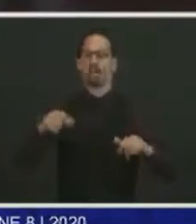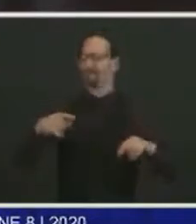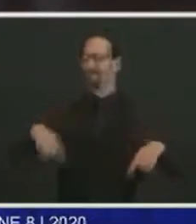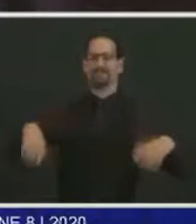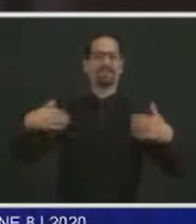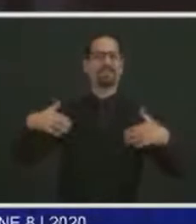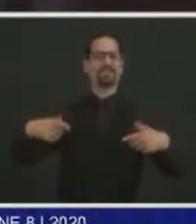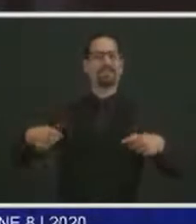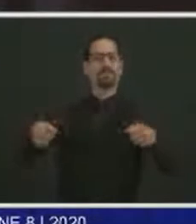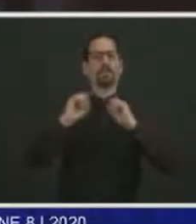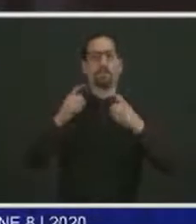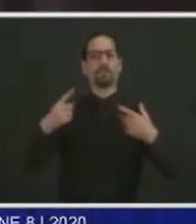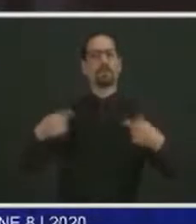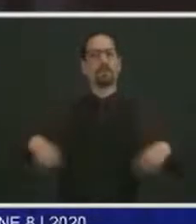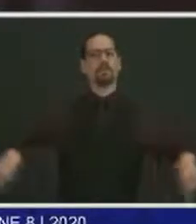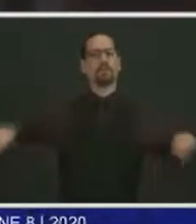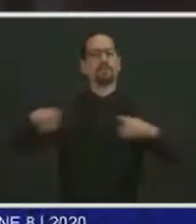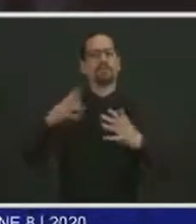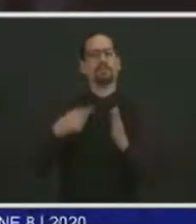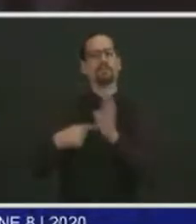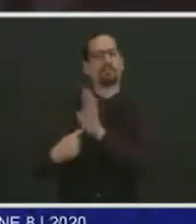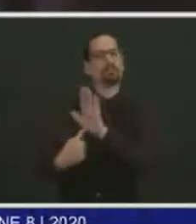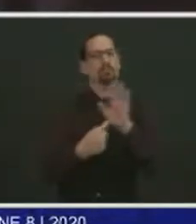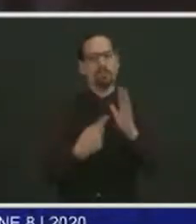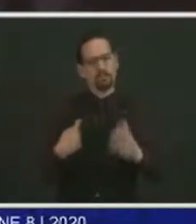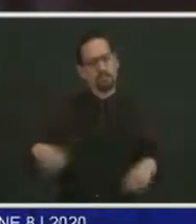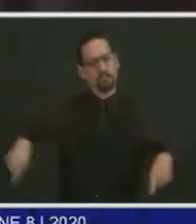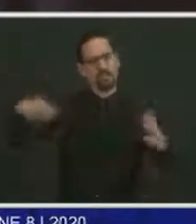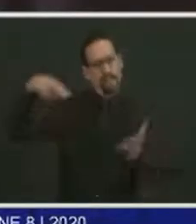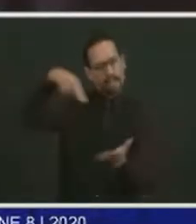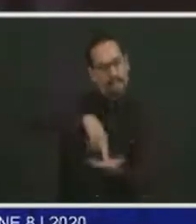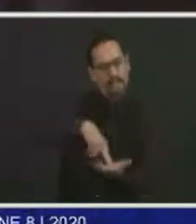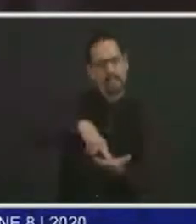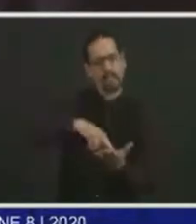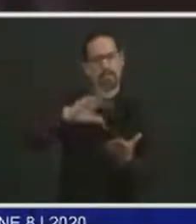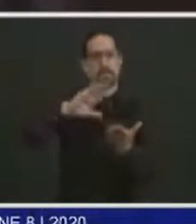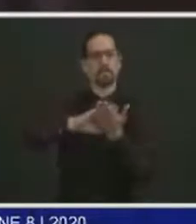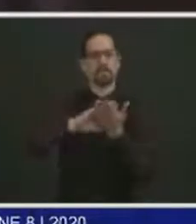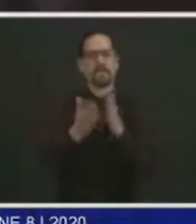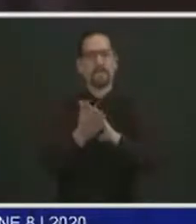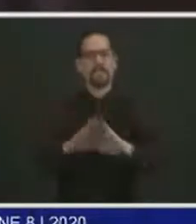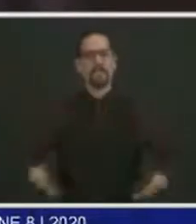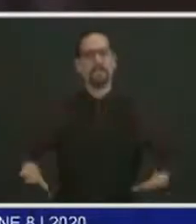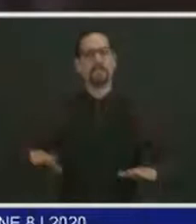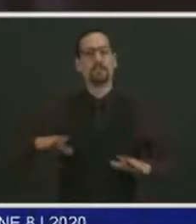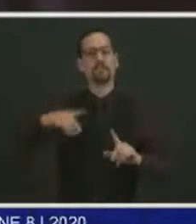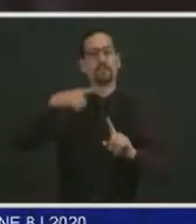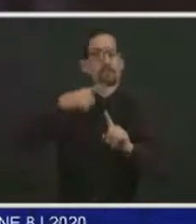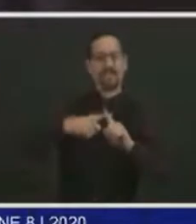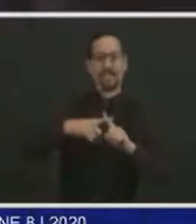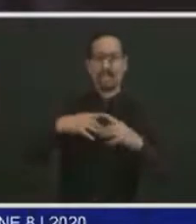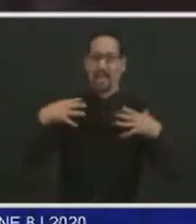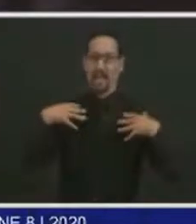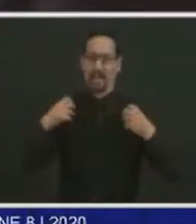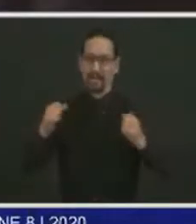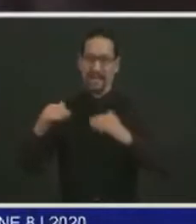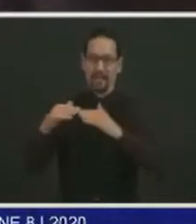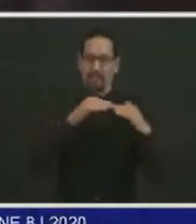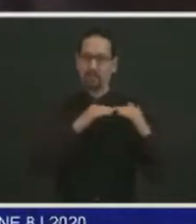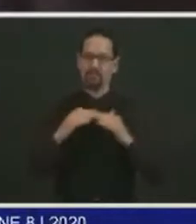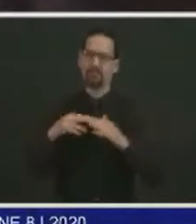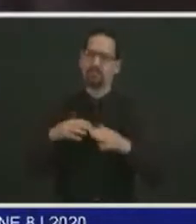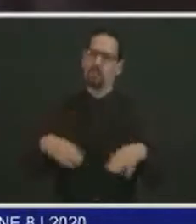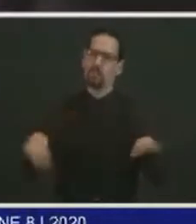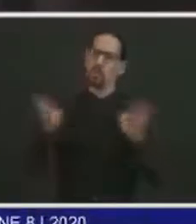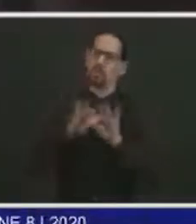as we have mentioned, health equity is a principal focus for the governor's entire administration, as